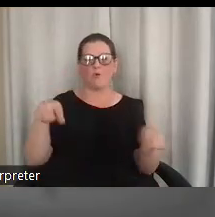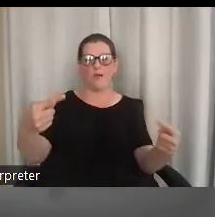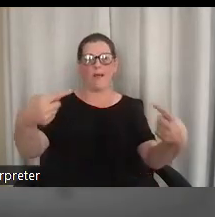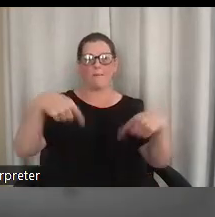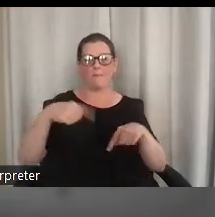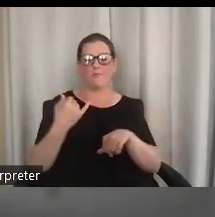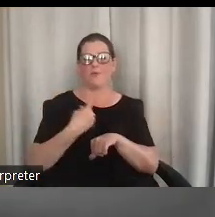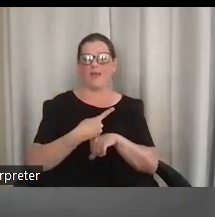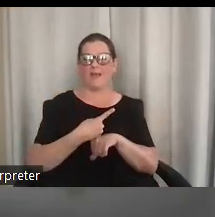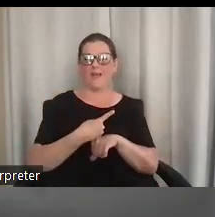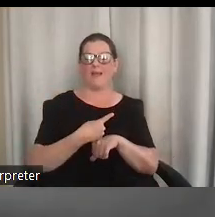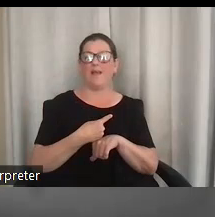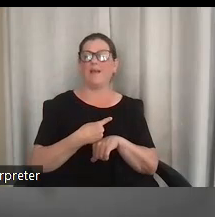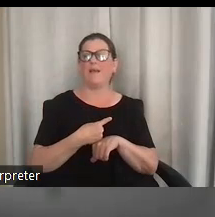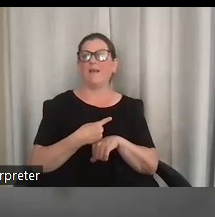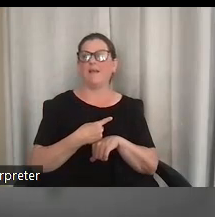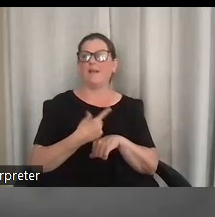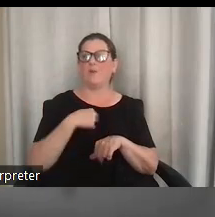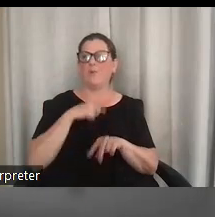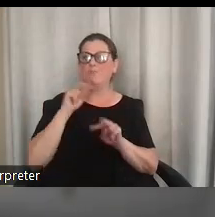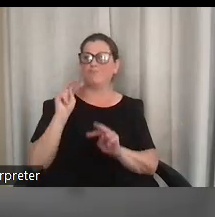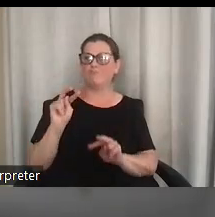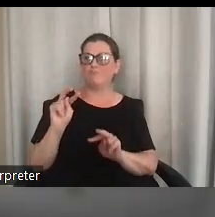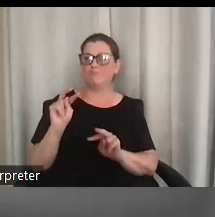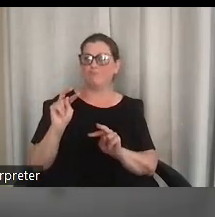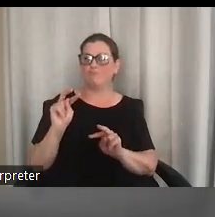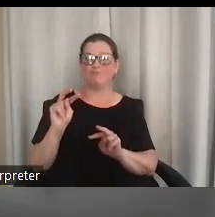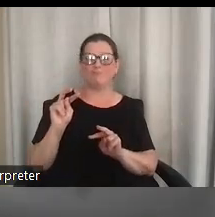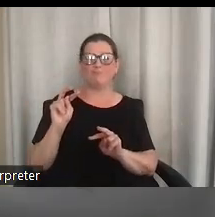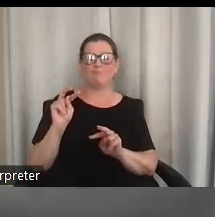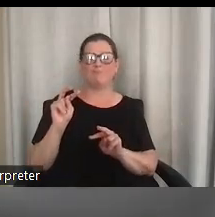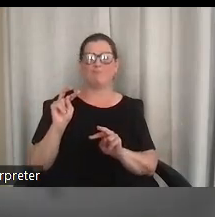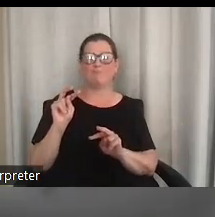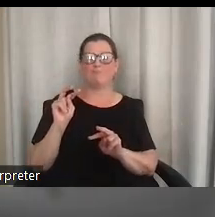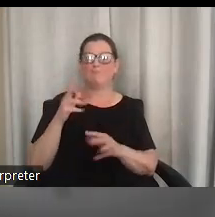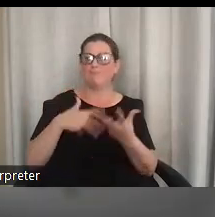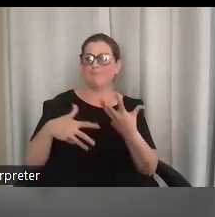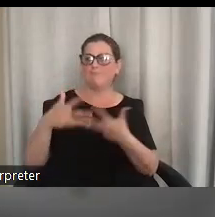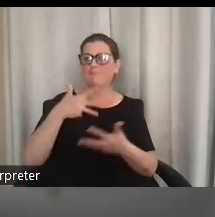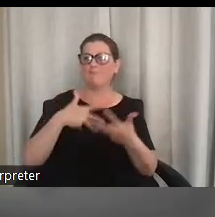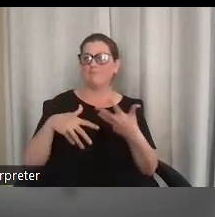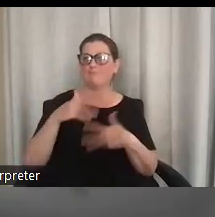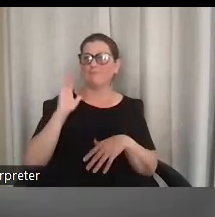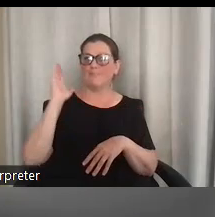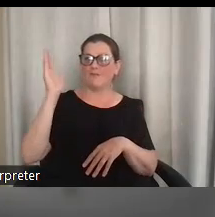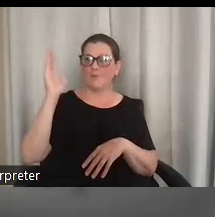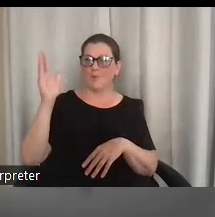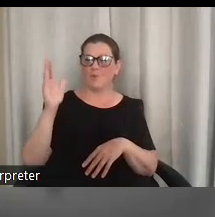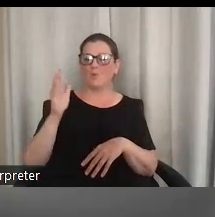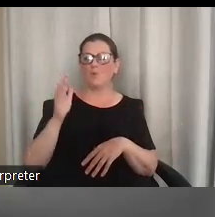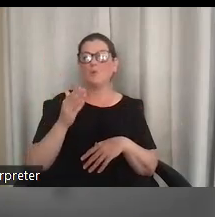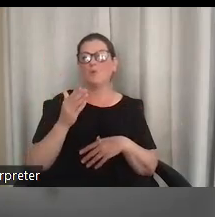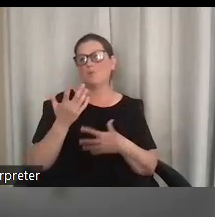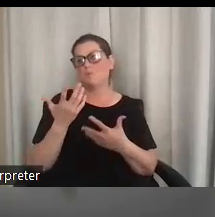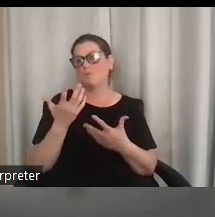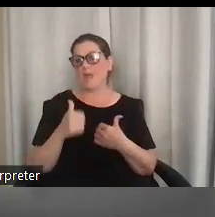joining us. And we look forward to hopefully interacting with you in future work, whether you have